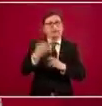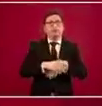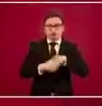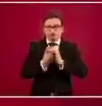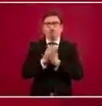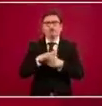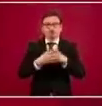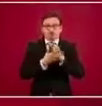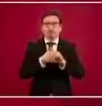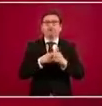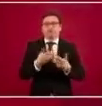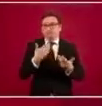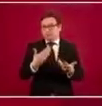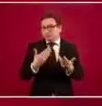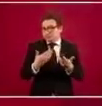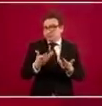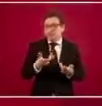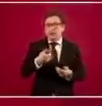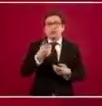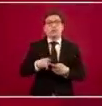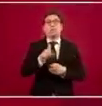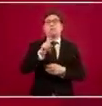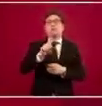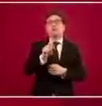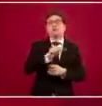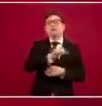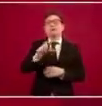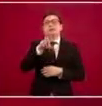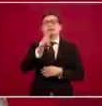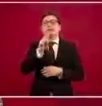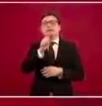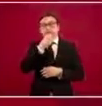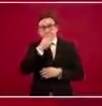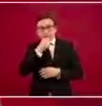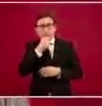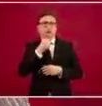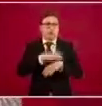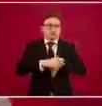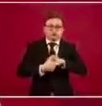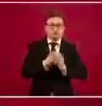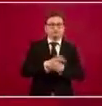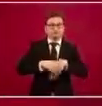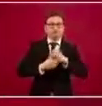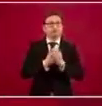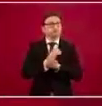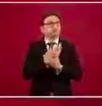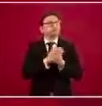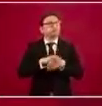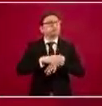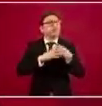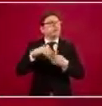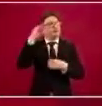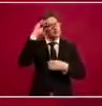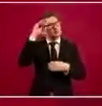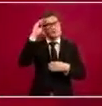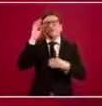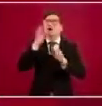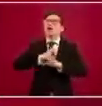And also for a long enough period of time so it can be an effective. This is 20 to